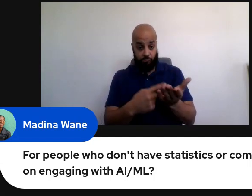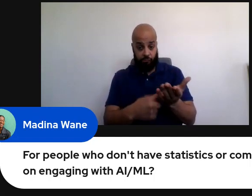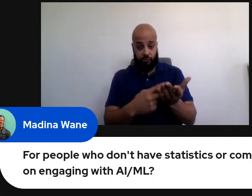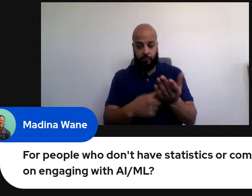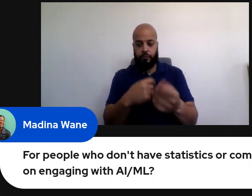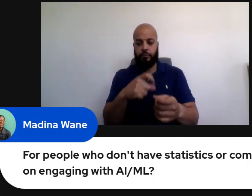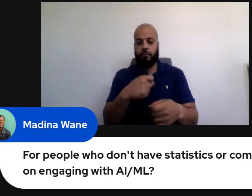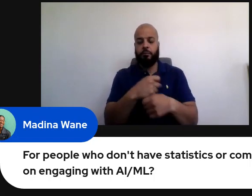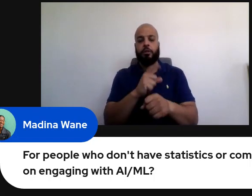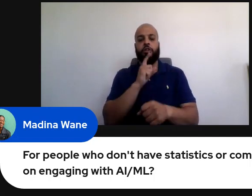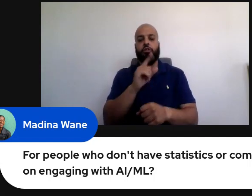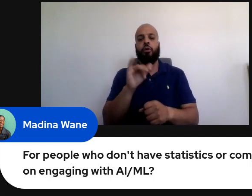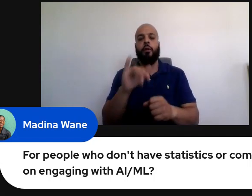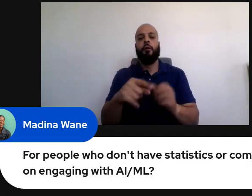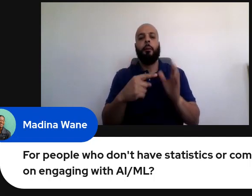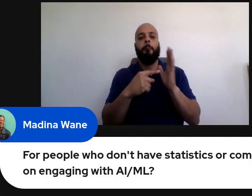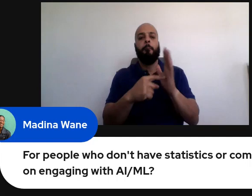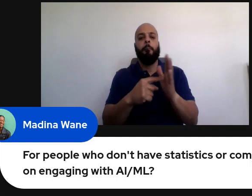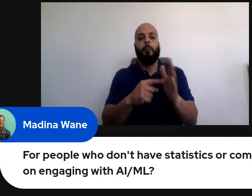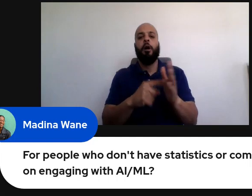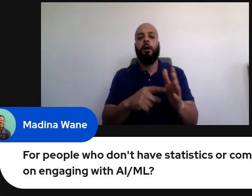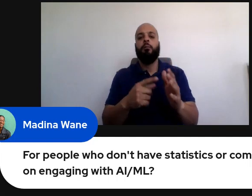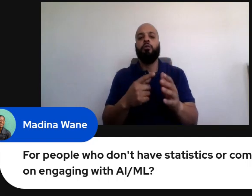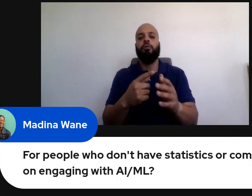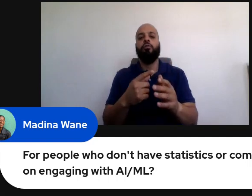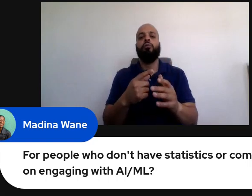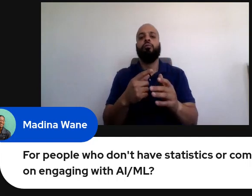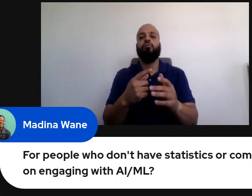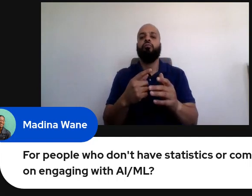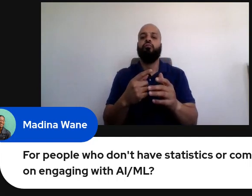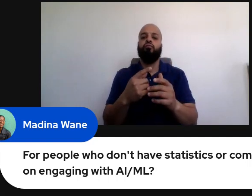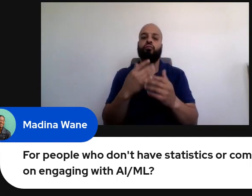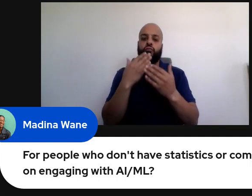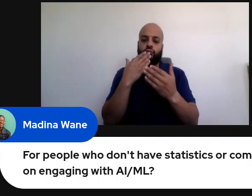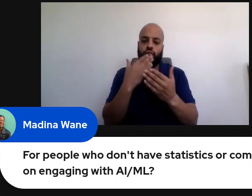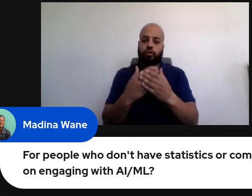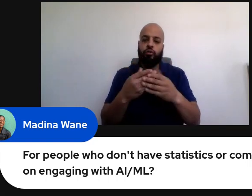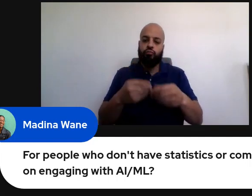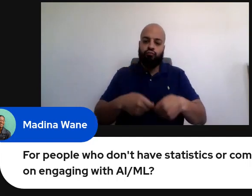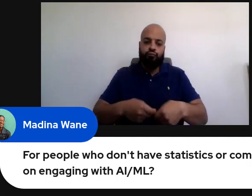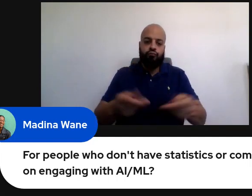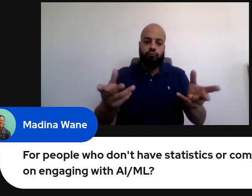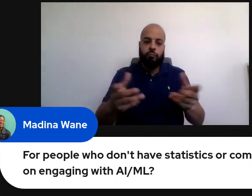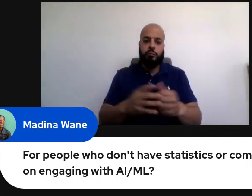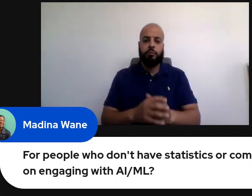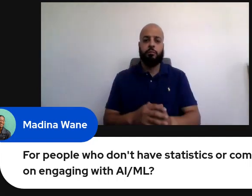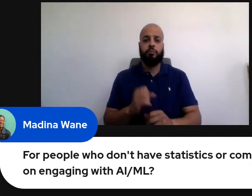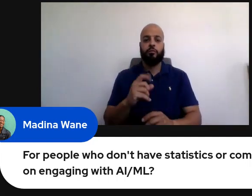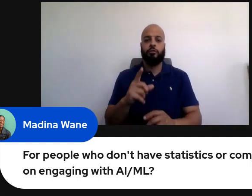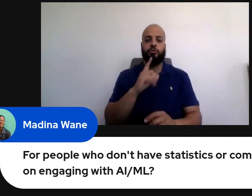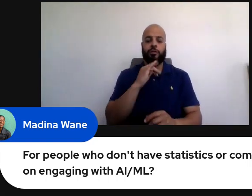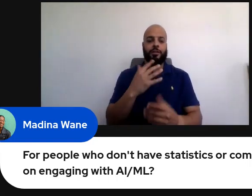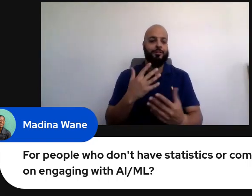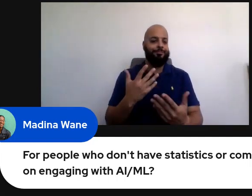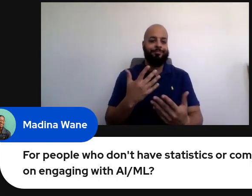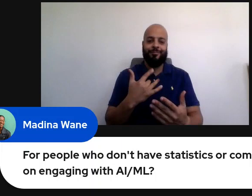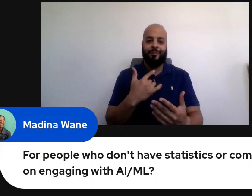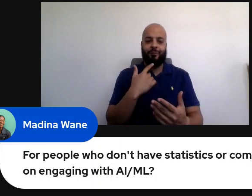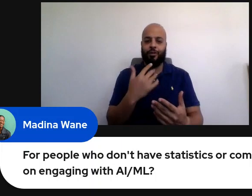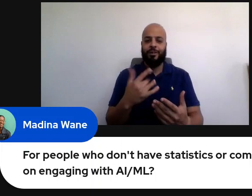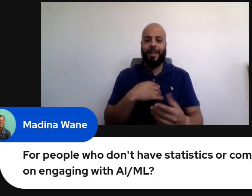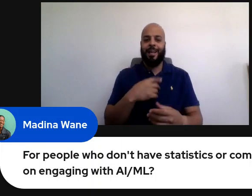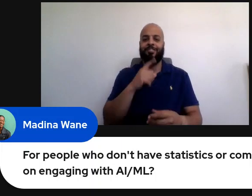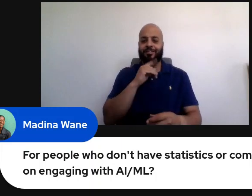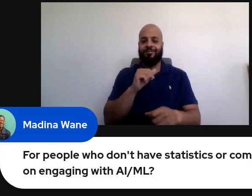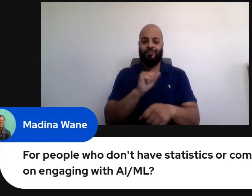that models are responsibly deployed as well. So I guess it's quite fortunate that I get to do this on a day-to-day